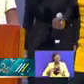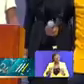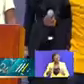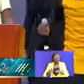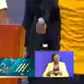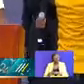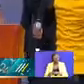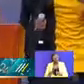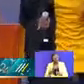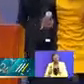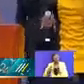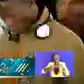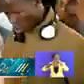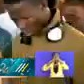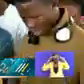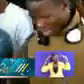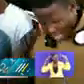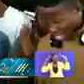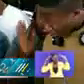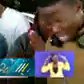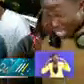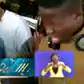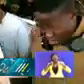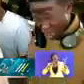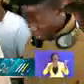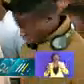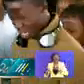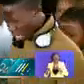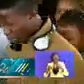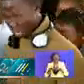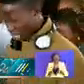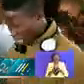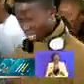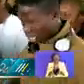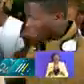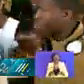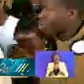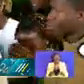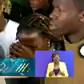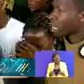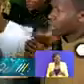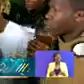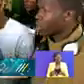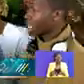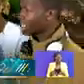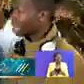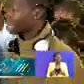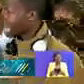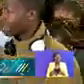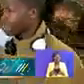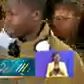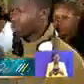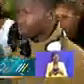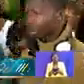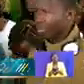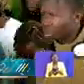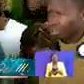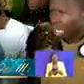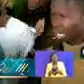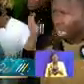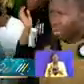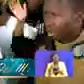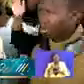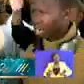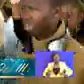the program of Heaven be implemented in our day just hold on the music everybody